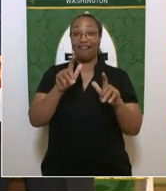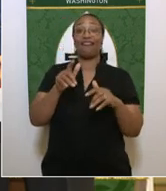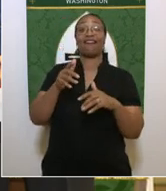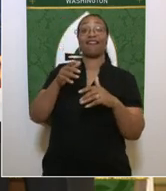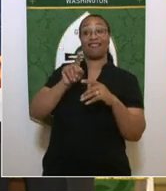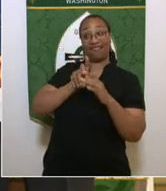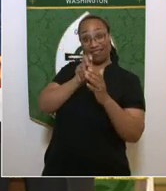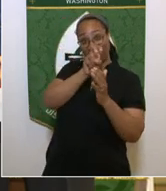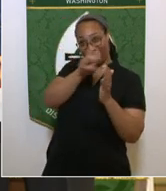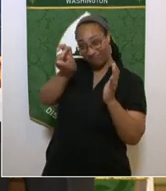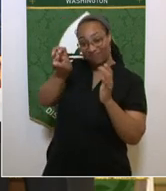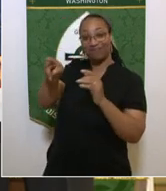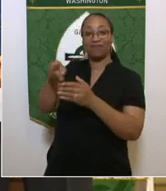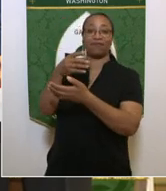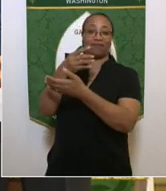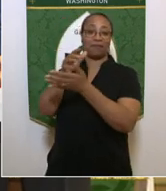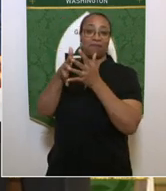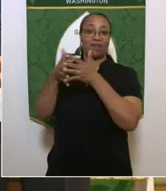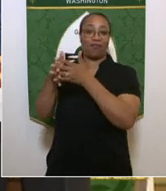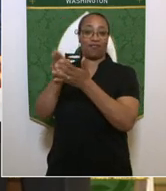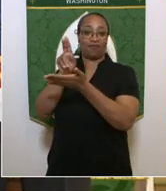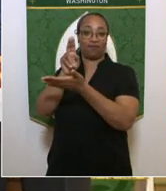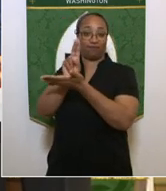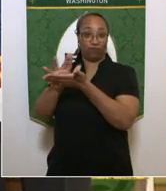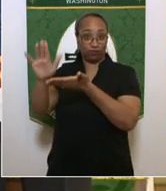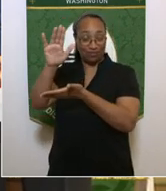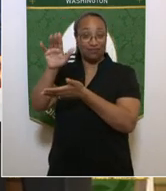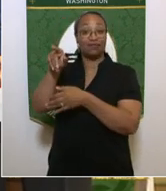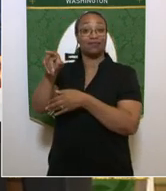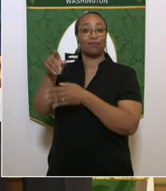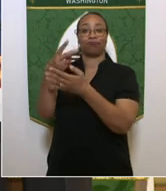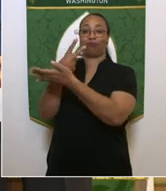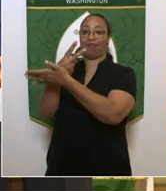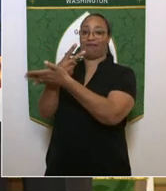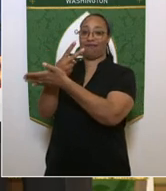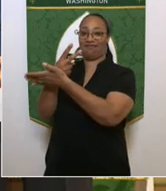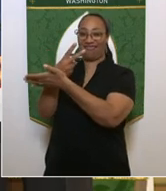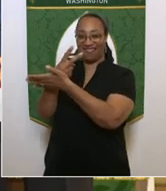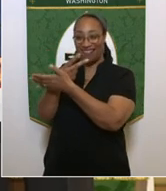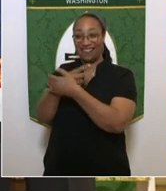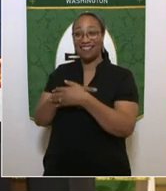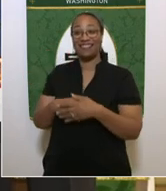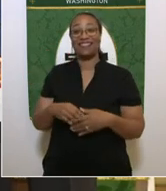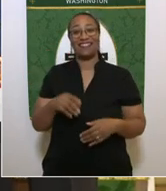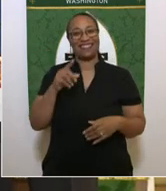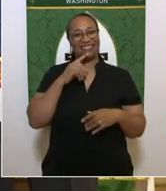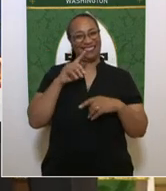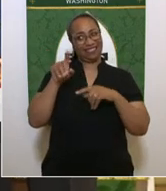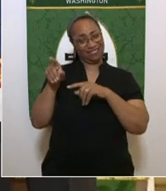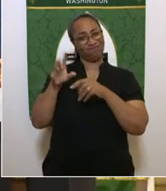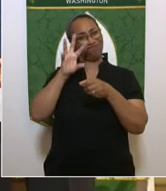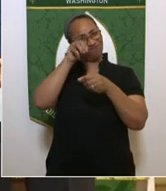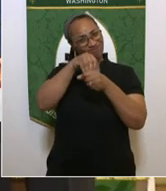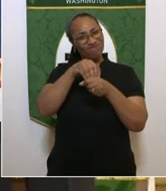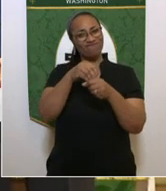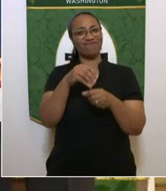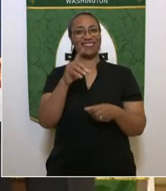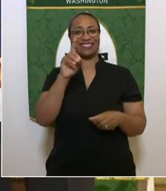the D.C. Council, represented Ward 4. In 2015, Mayor Bowser made